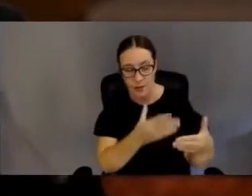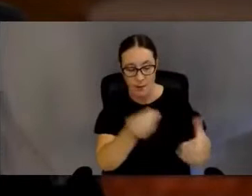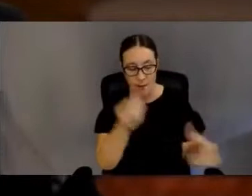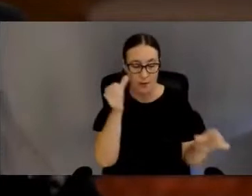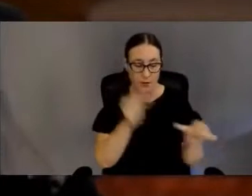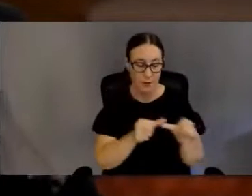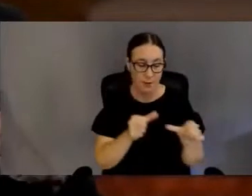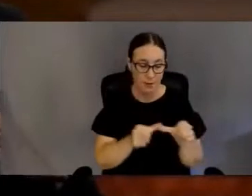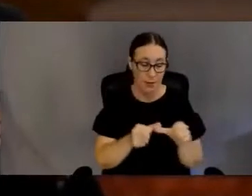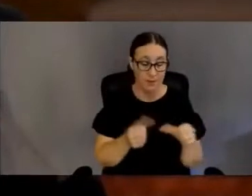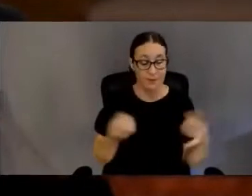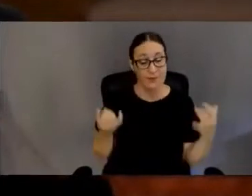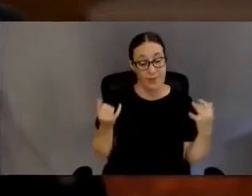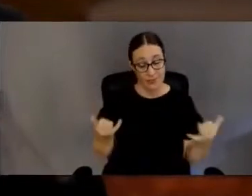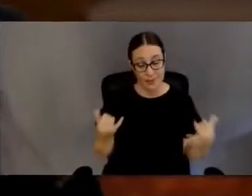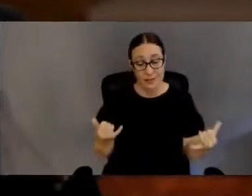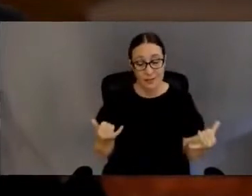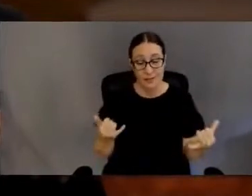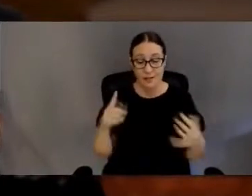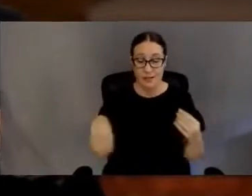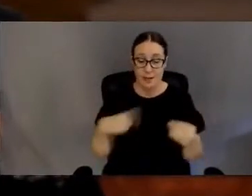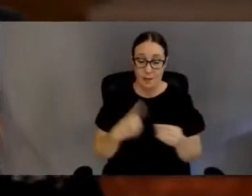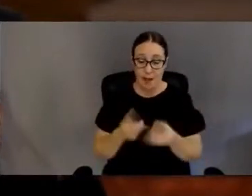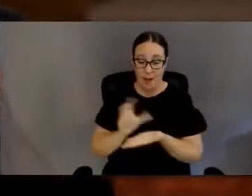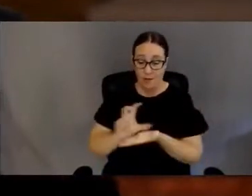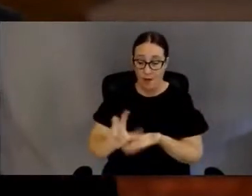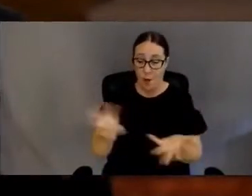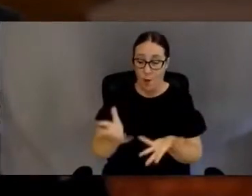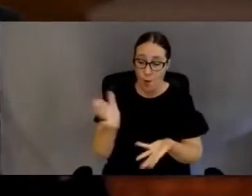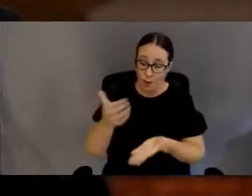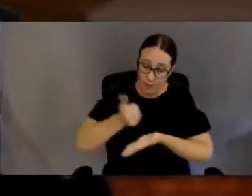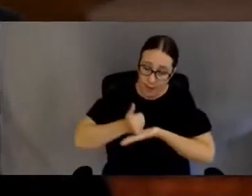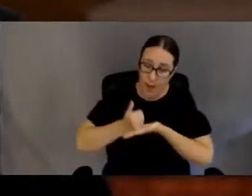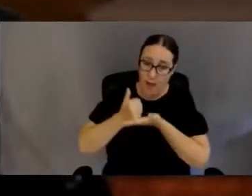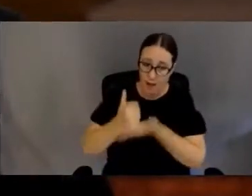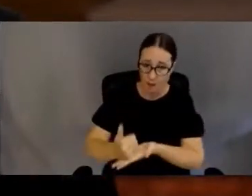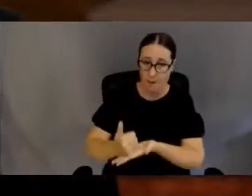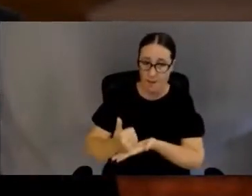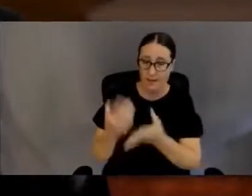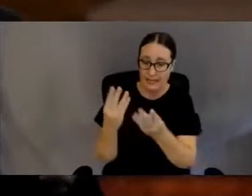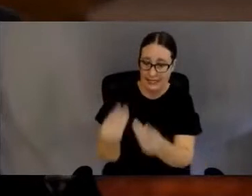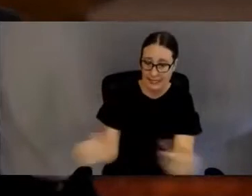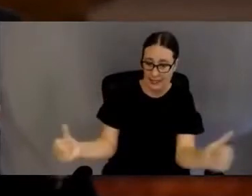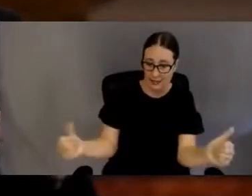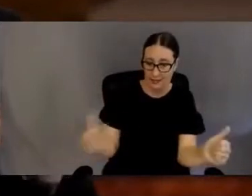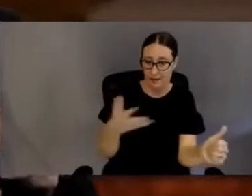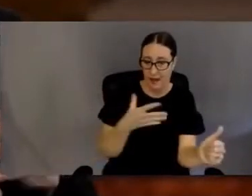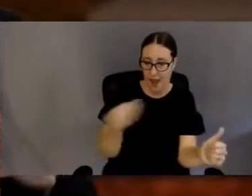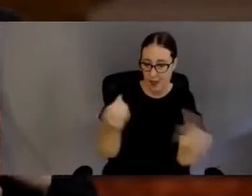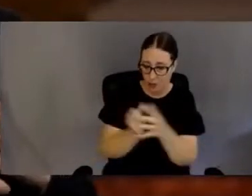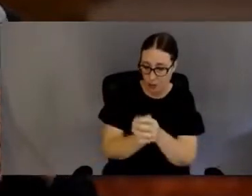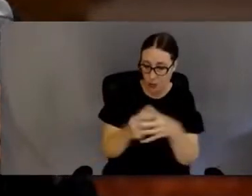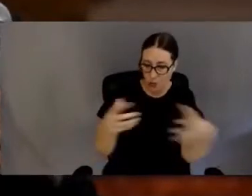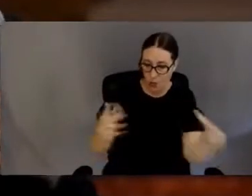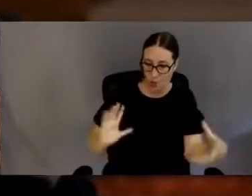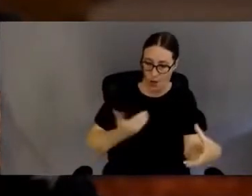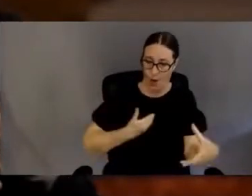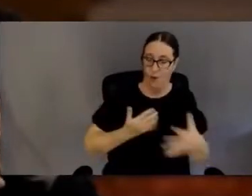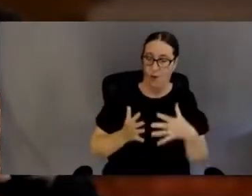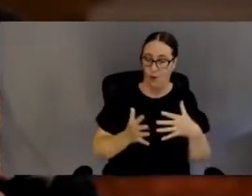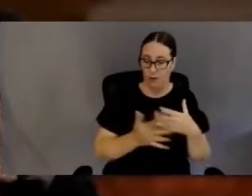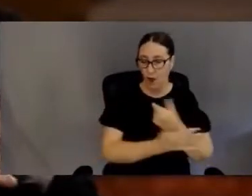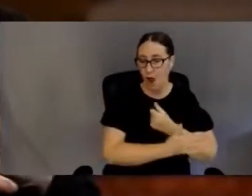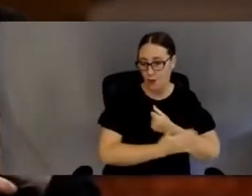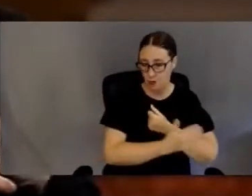that this is about investing in what's going to help heal and grow our country by taking